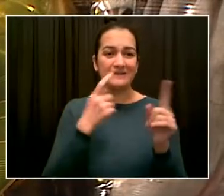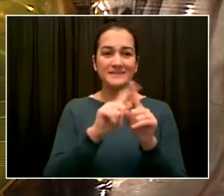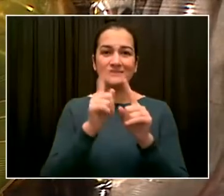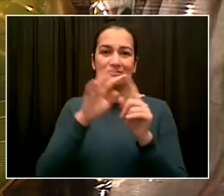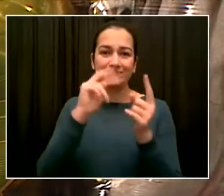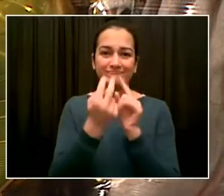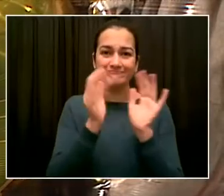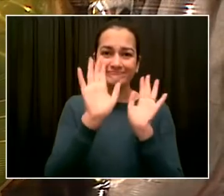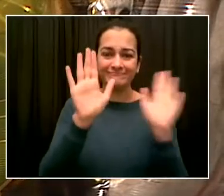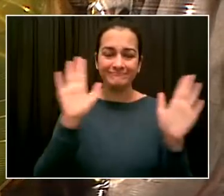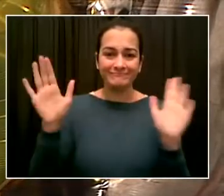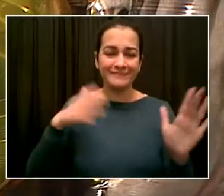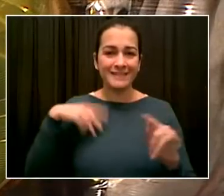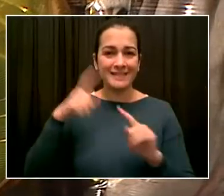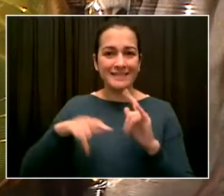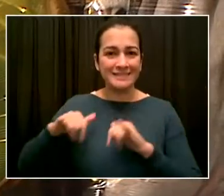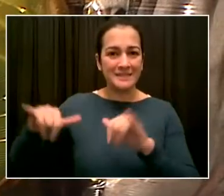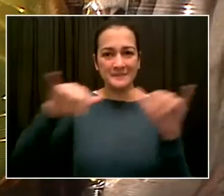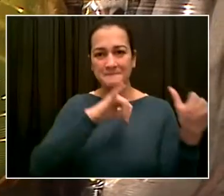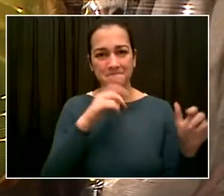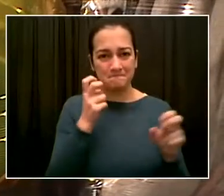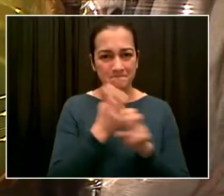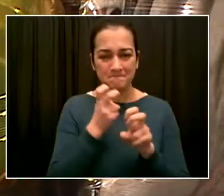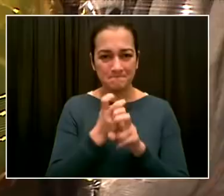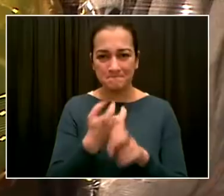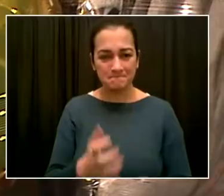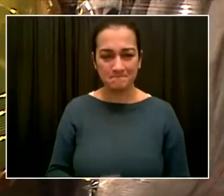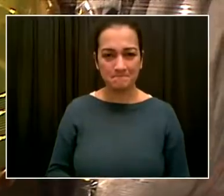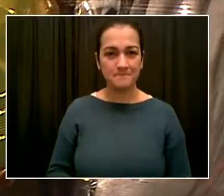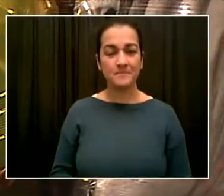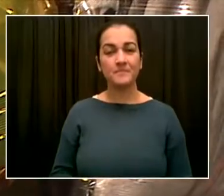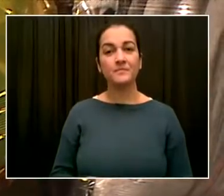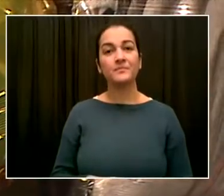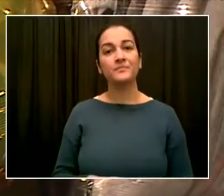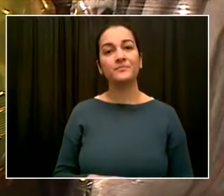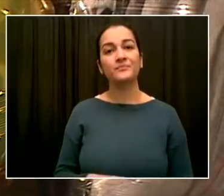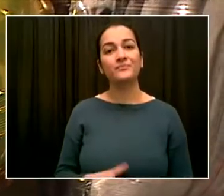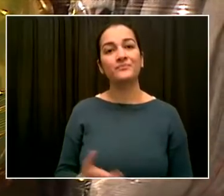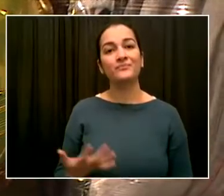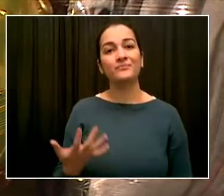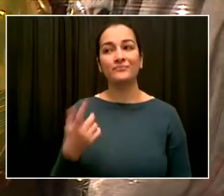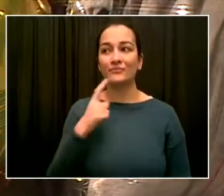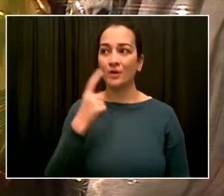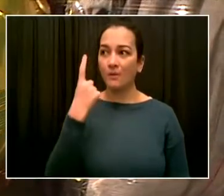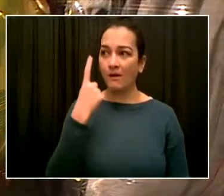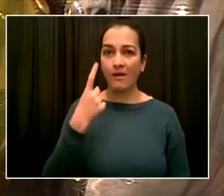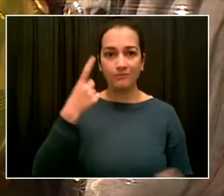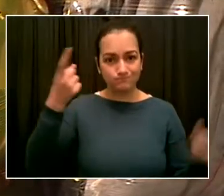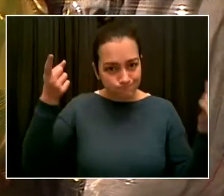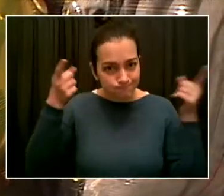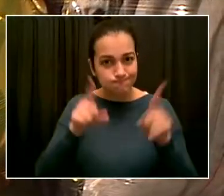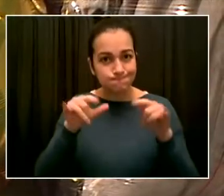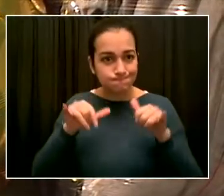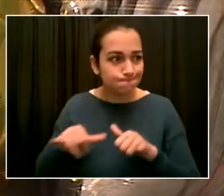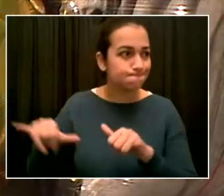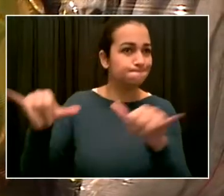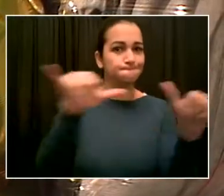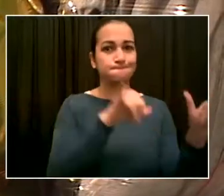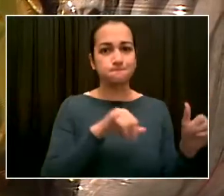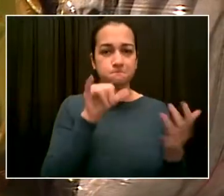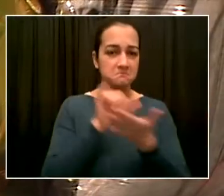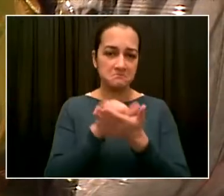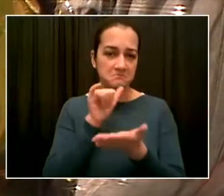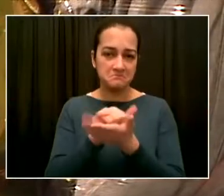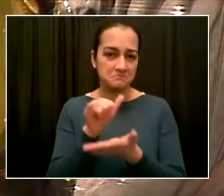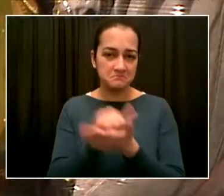universal outcome we needed here. And so after lots of dialogue, we chose a mandate, and then we said